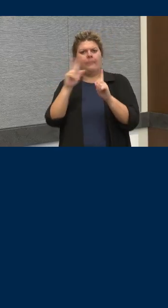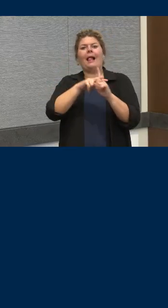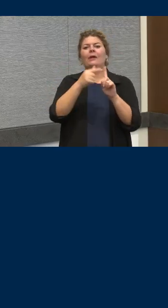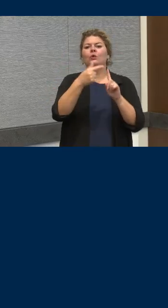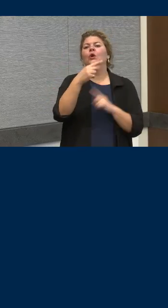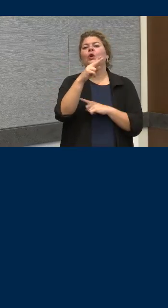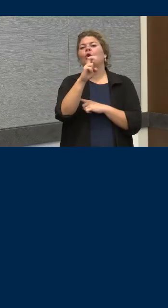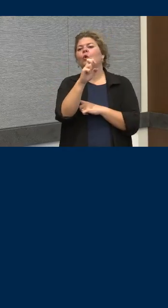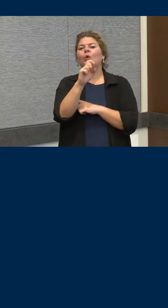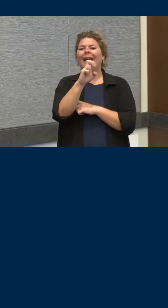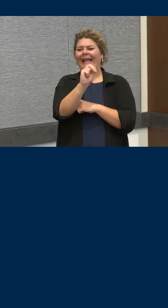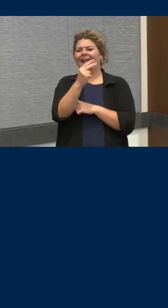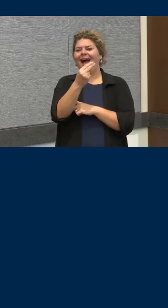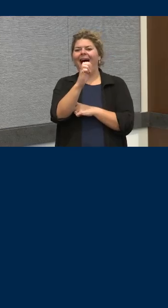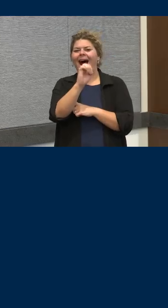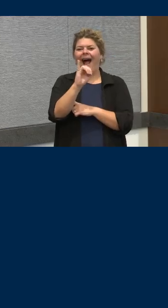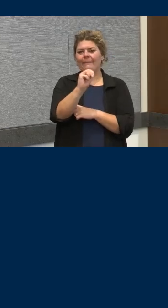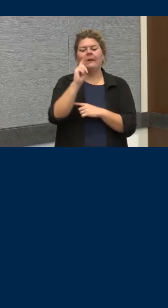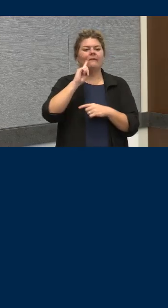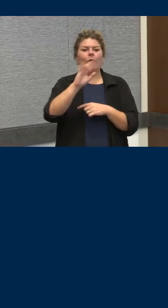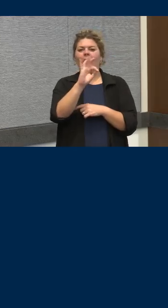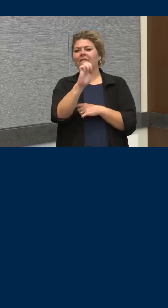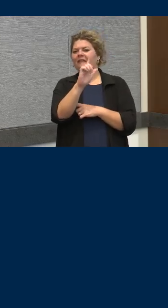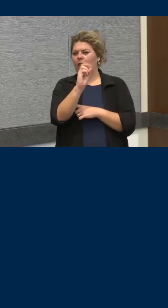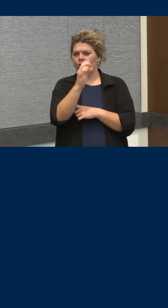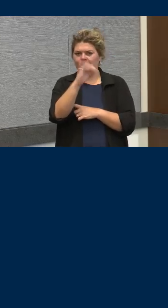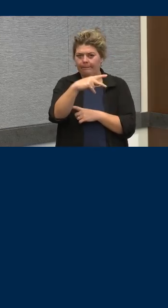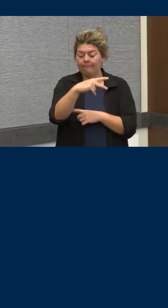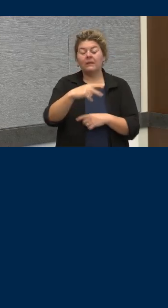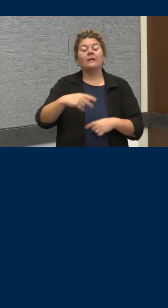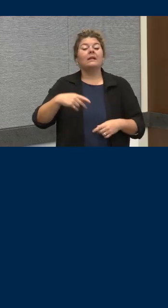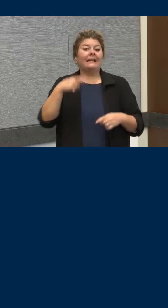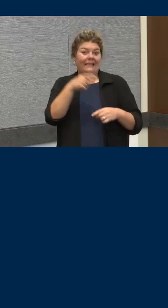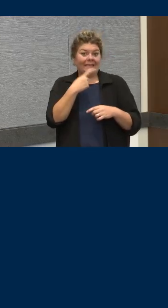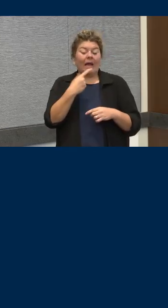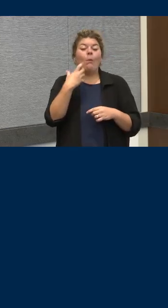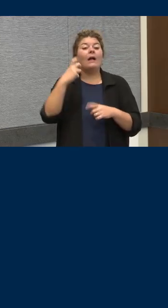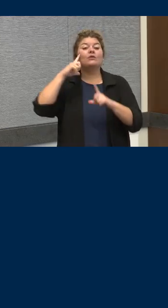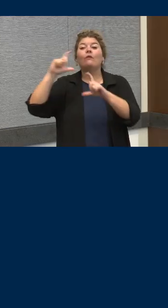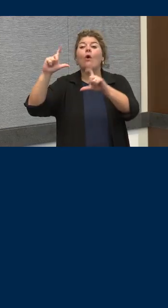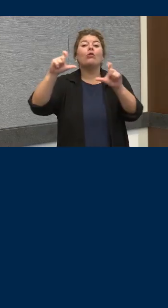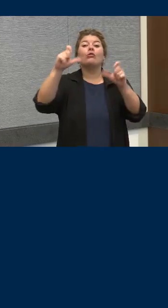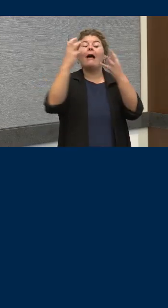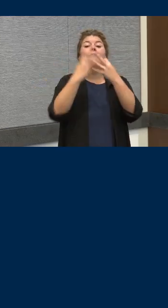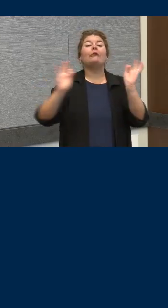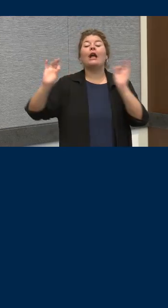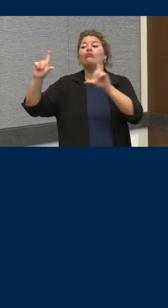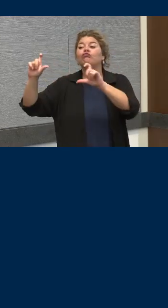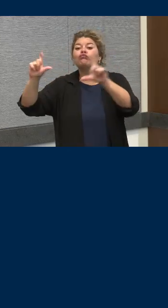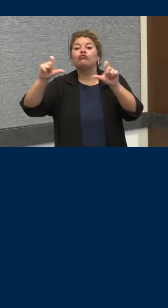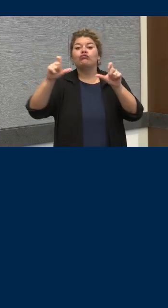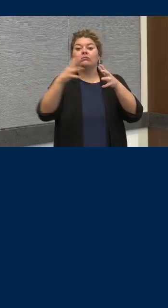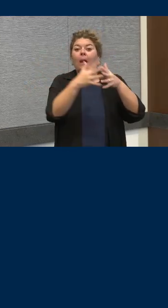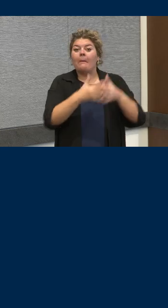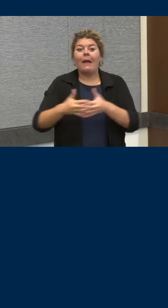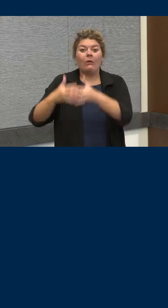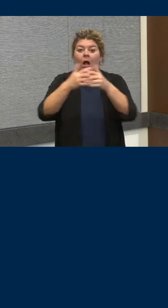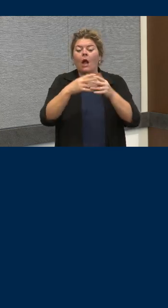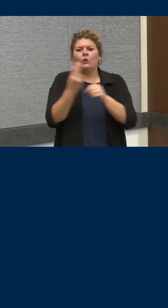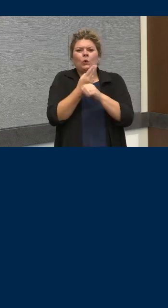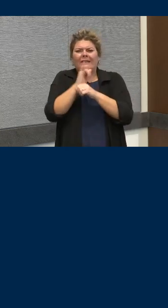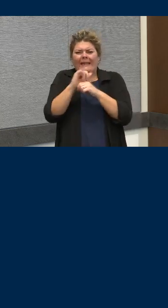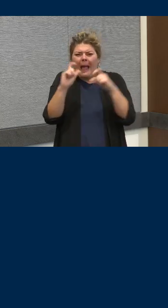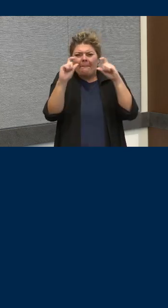Guggenheim Foundation for a fellowship to, and I quote, photograph freely throughout the United States using the